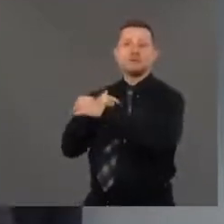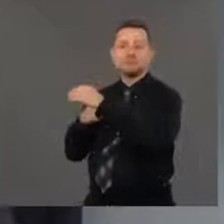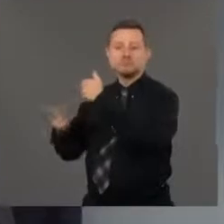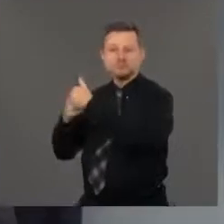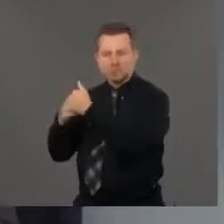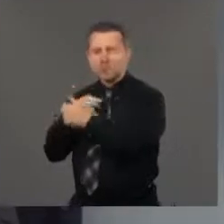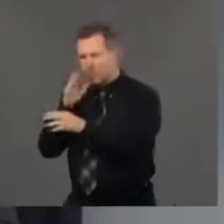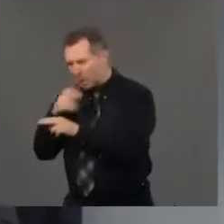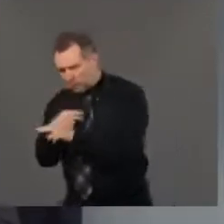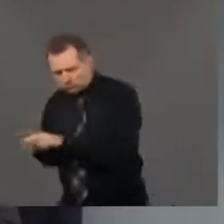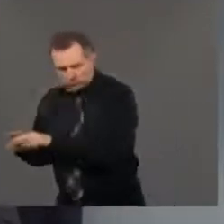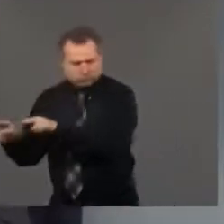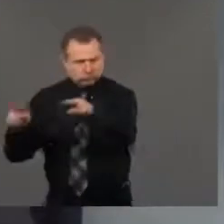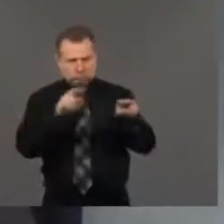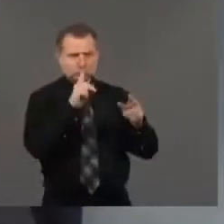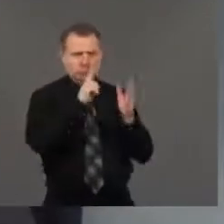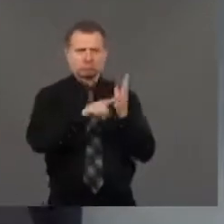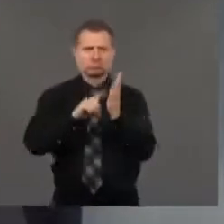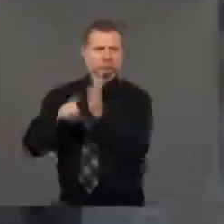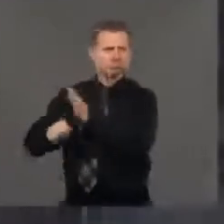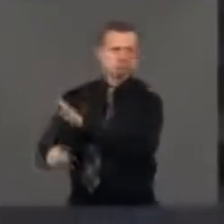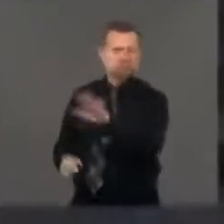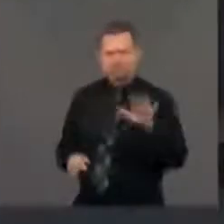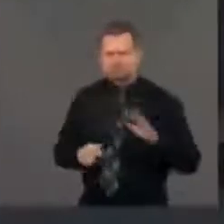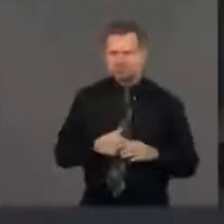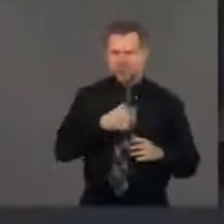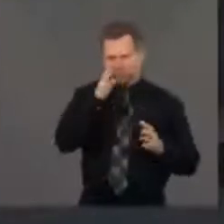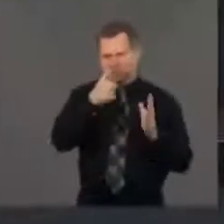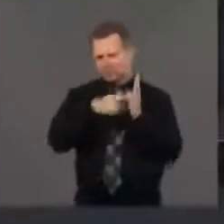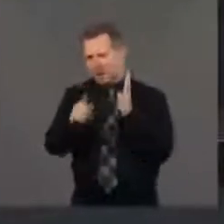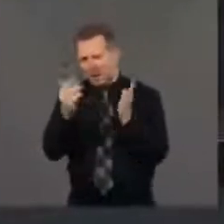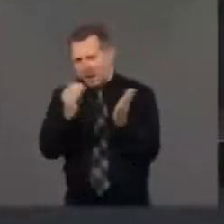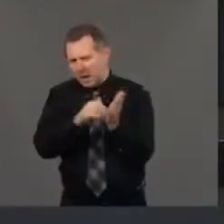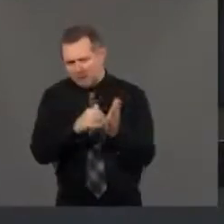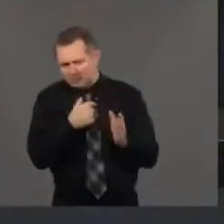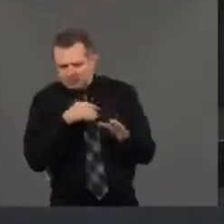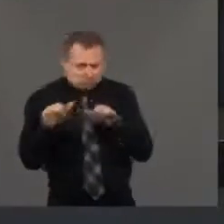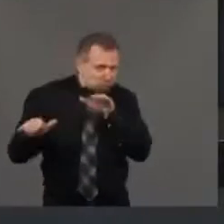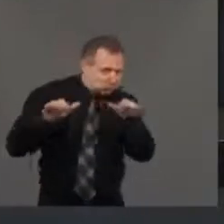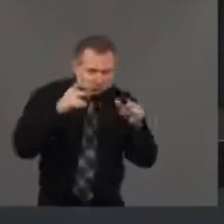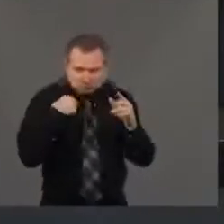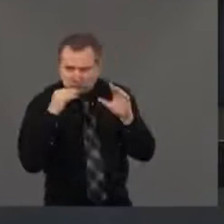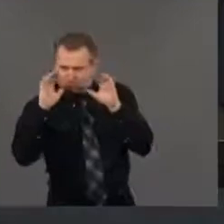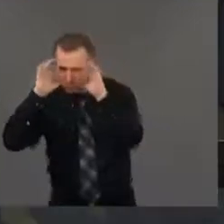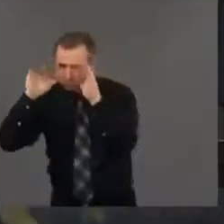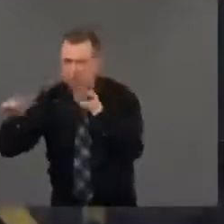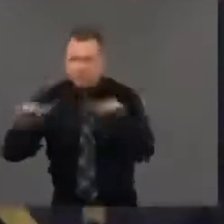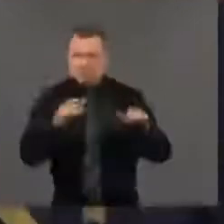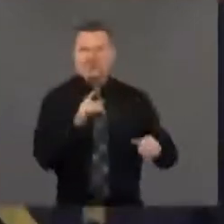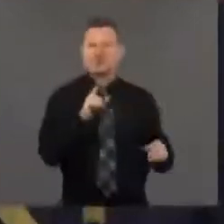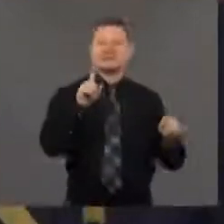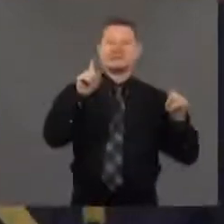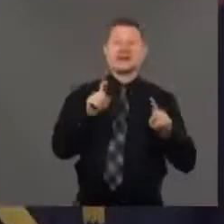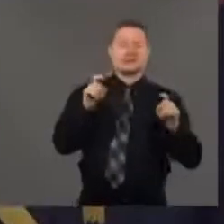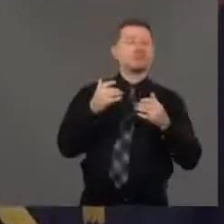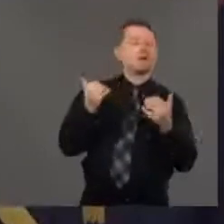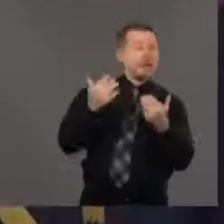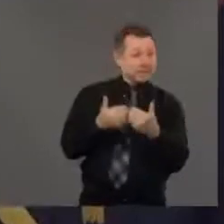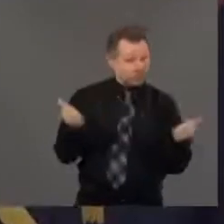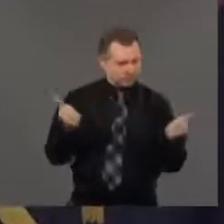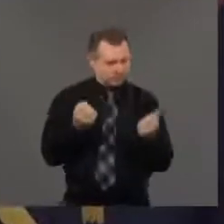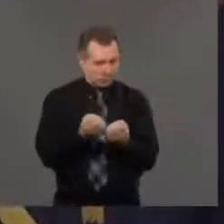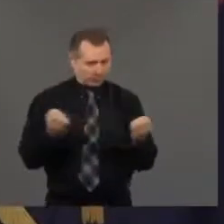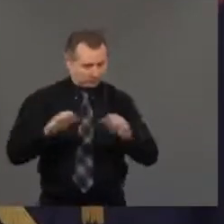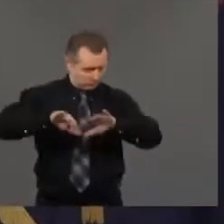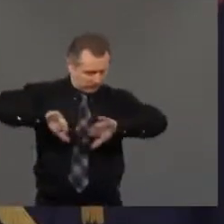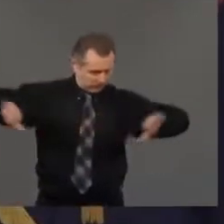waivers either, but we'll check on that. That did not apply, Zach, to testing equipment. That was only hospital